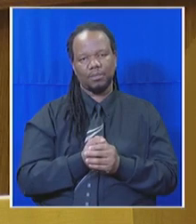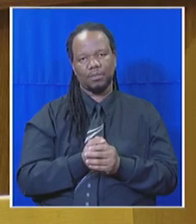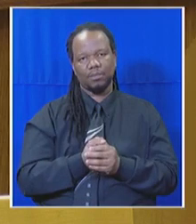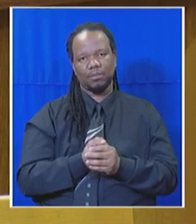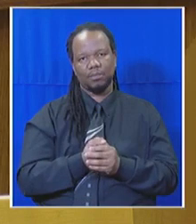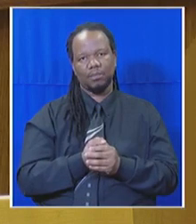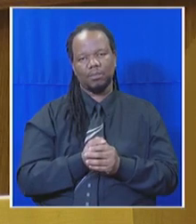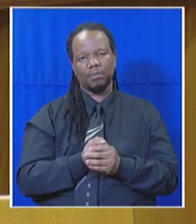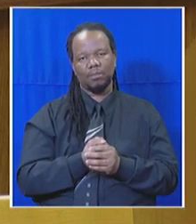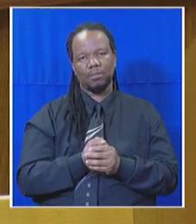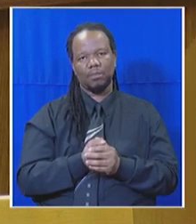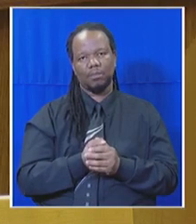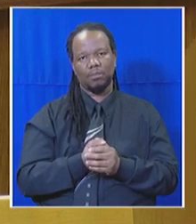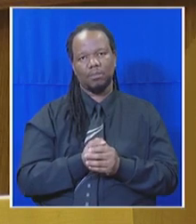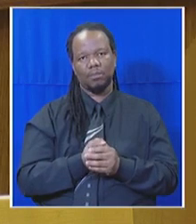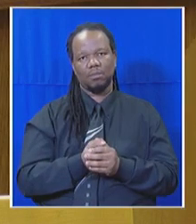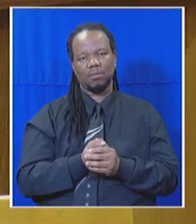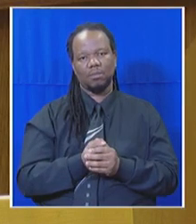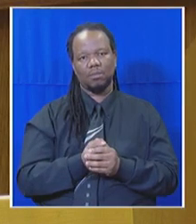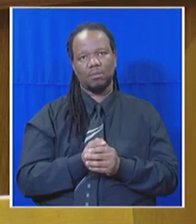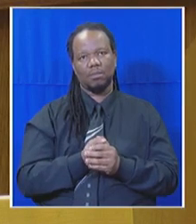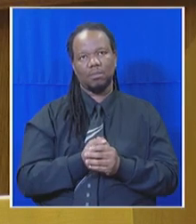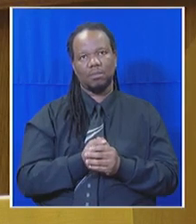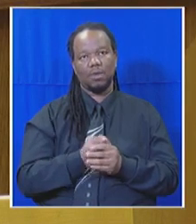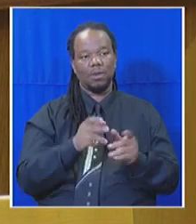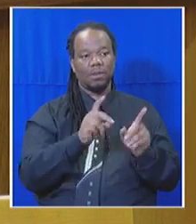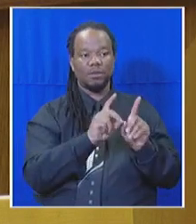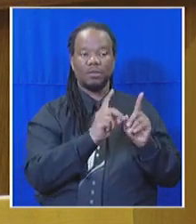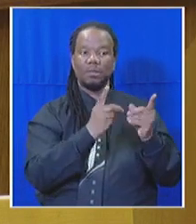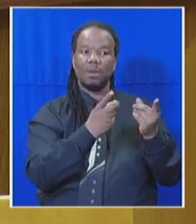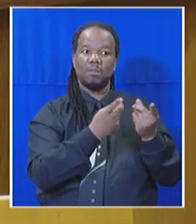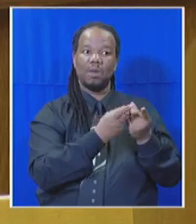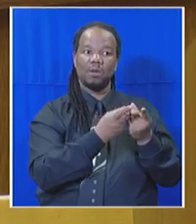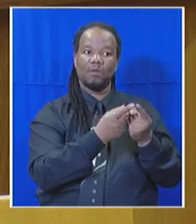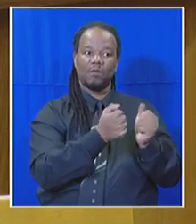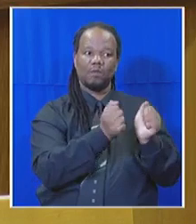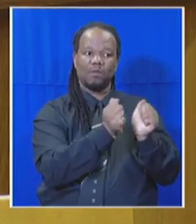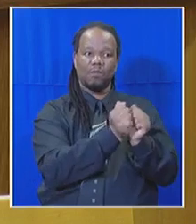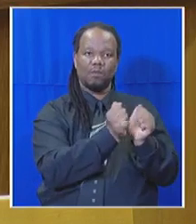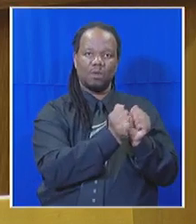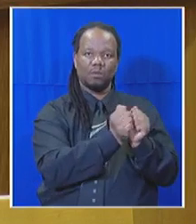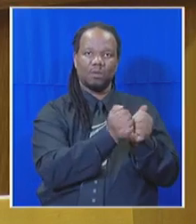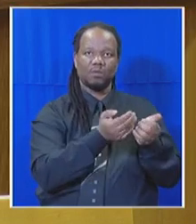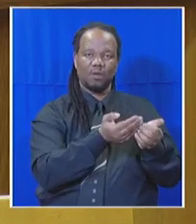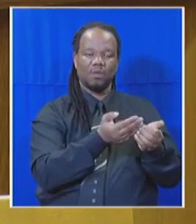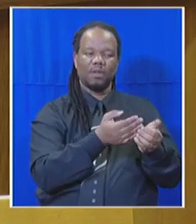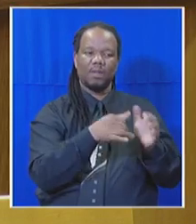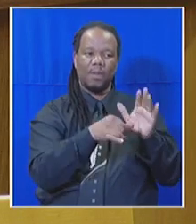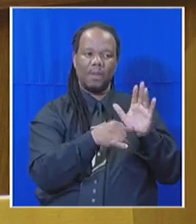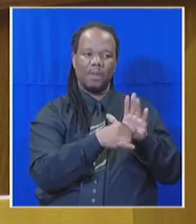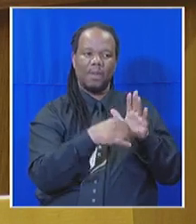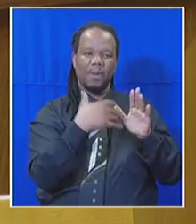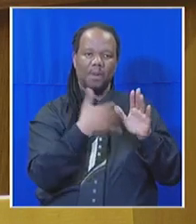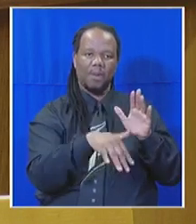think that the Department of Correctional Services is not neglected. There are important improvements that